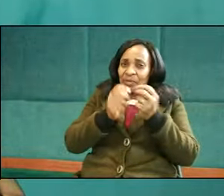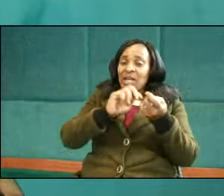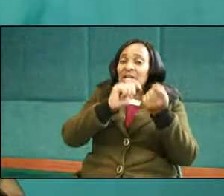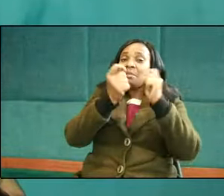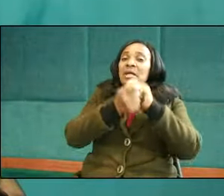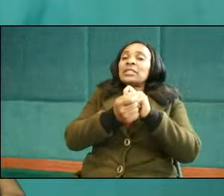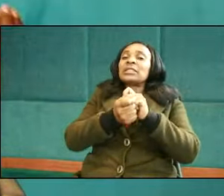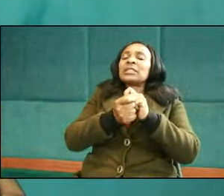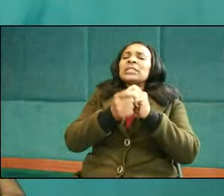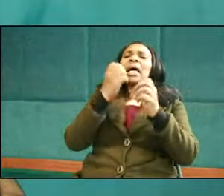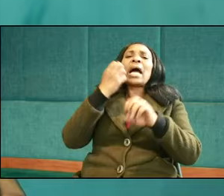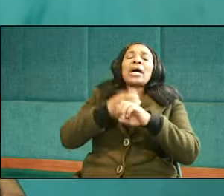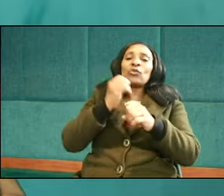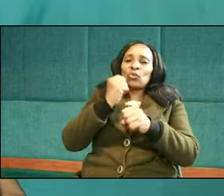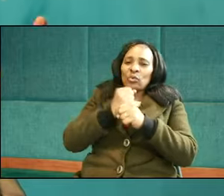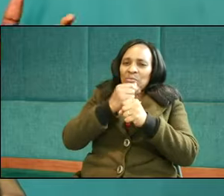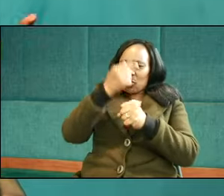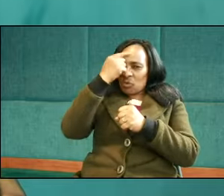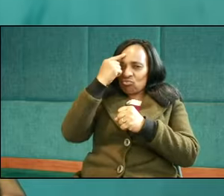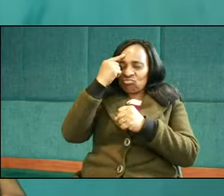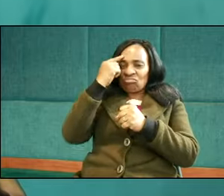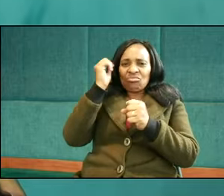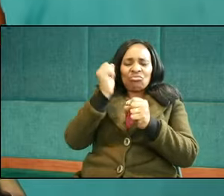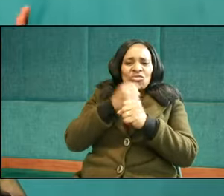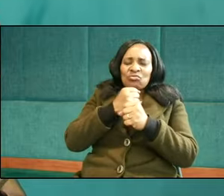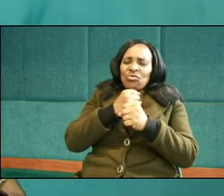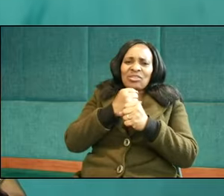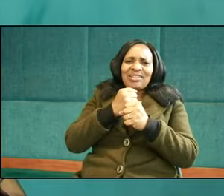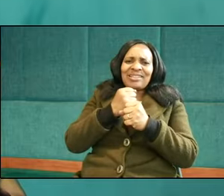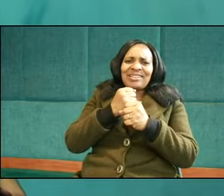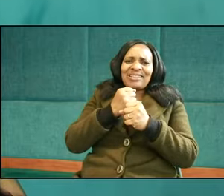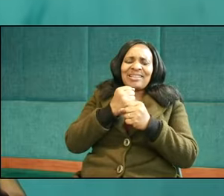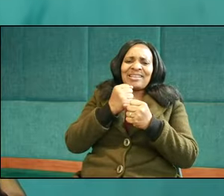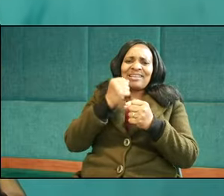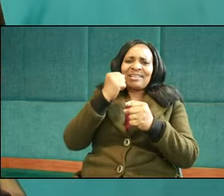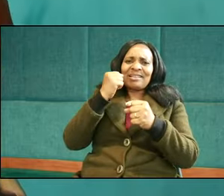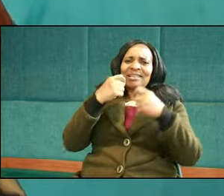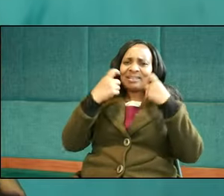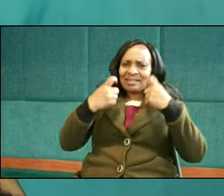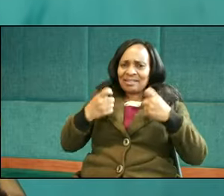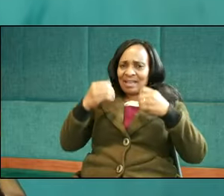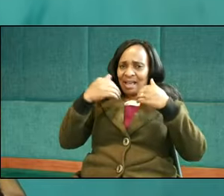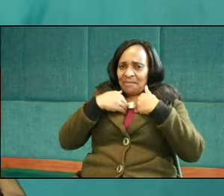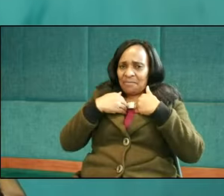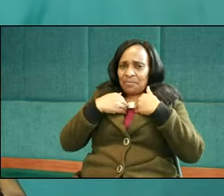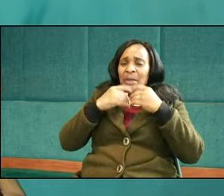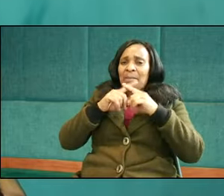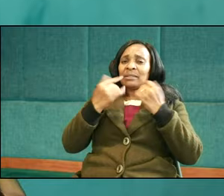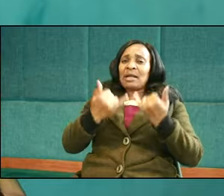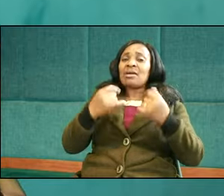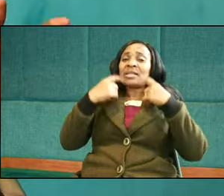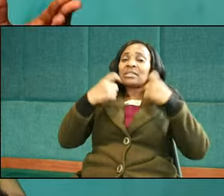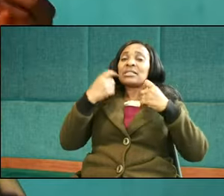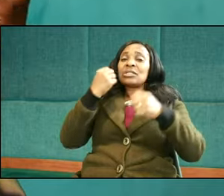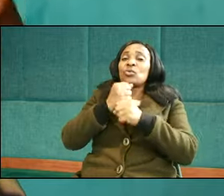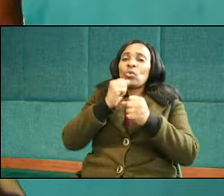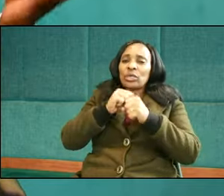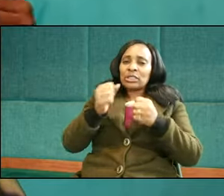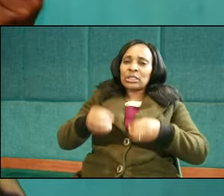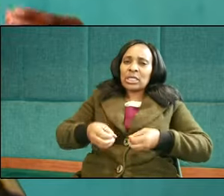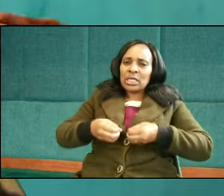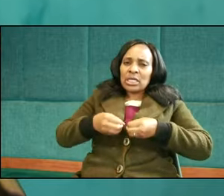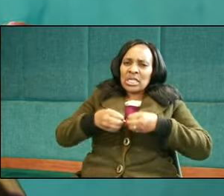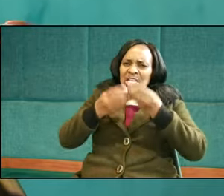is because they feel guilty. I think what sin does, it just puts you in this alternate reality. And once